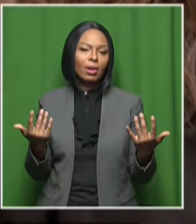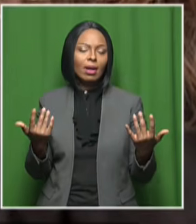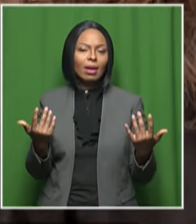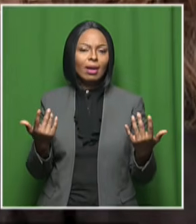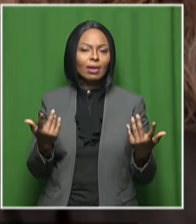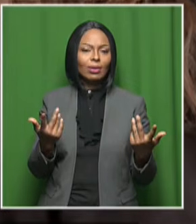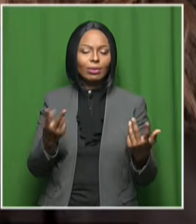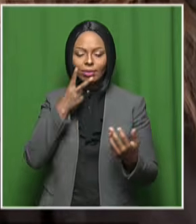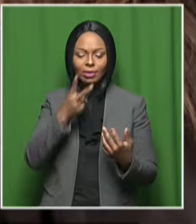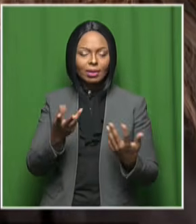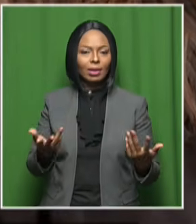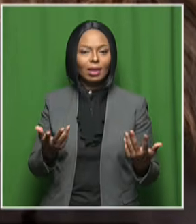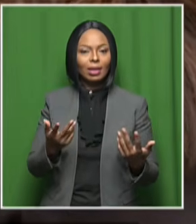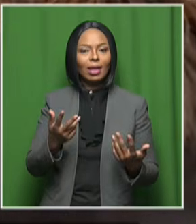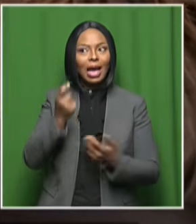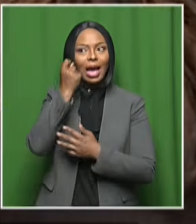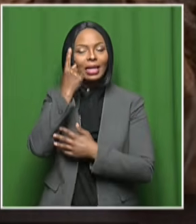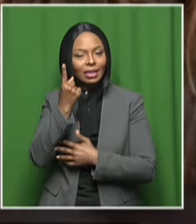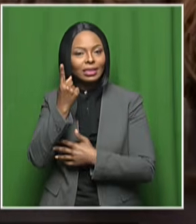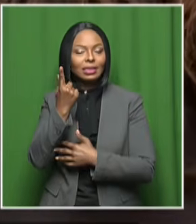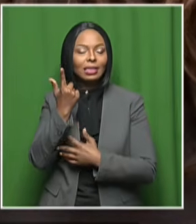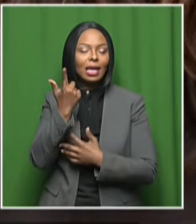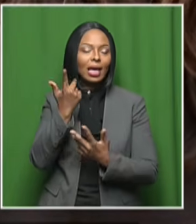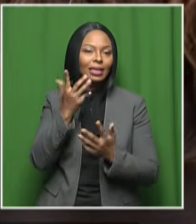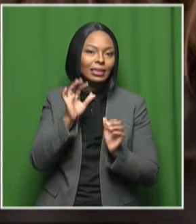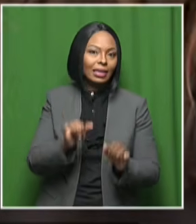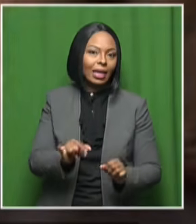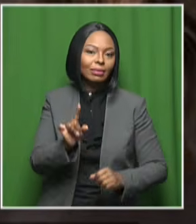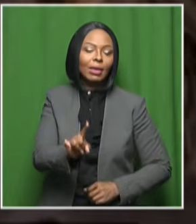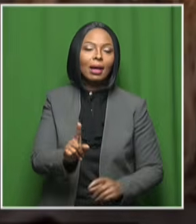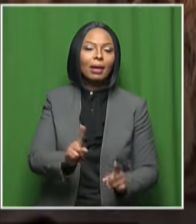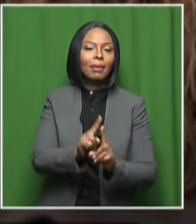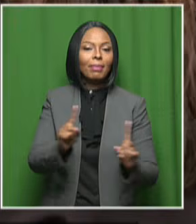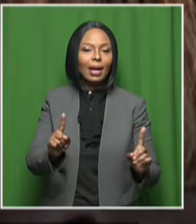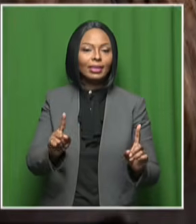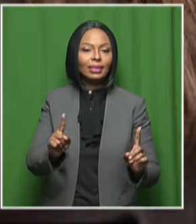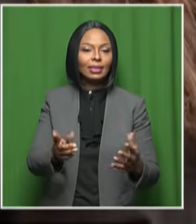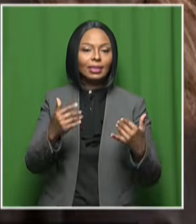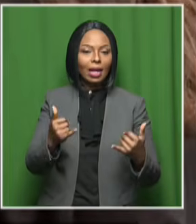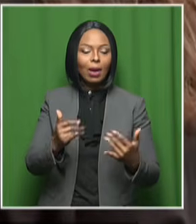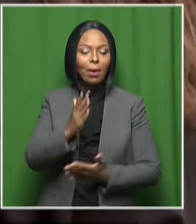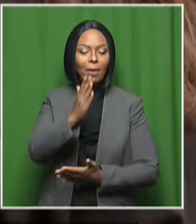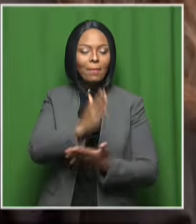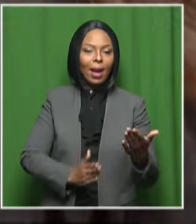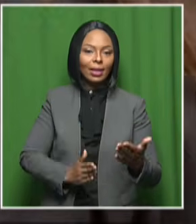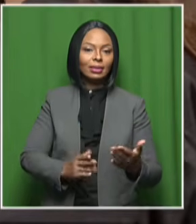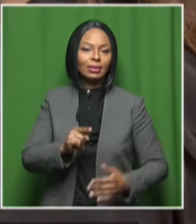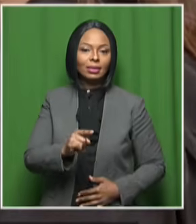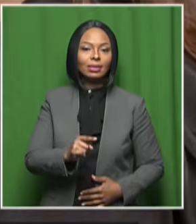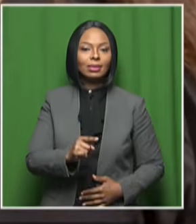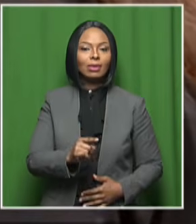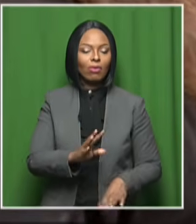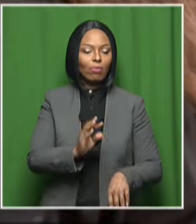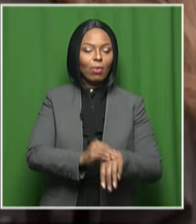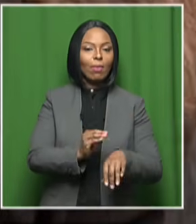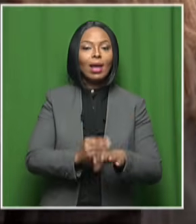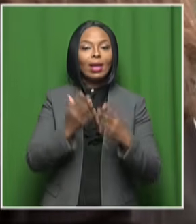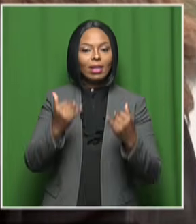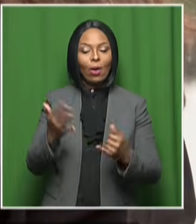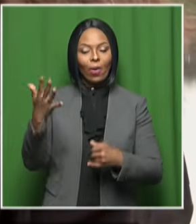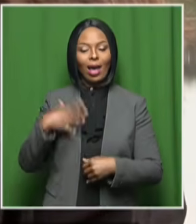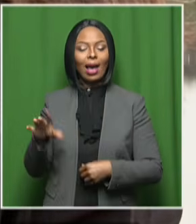understand the situation when it comes to this, but this somehow is only part of the story, and that there is a bigger part of this, which I know we are going